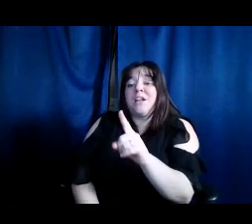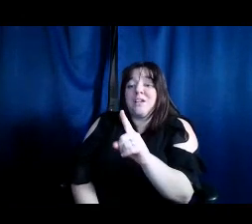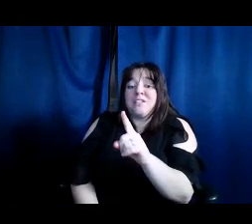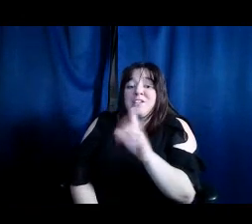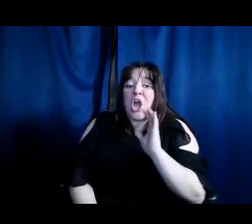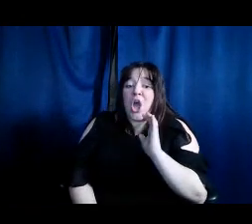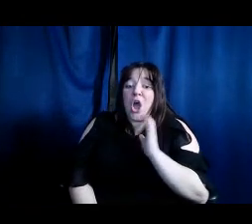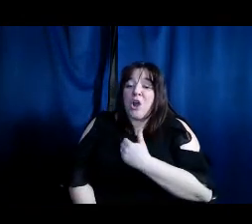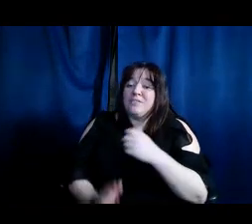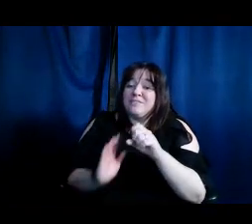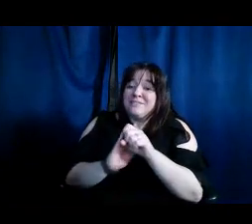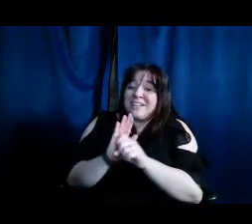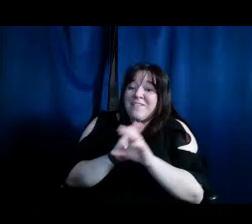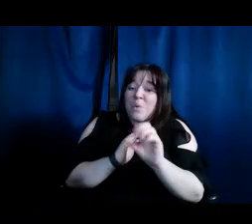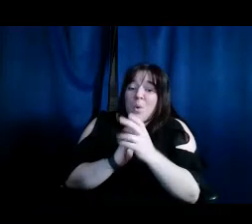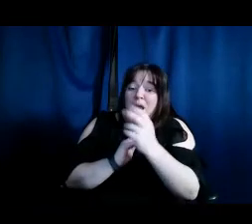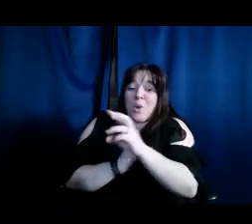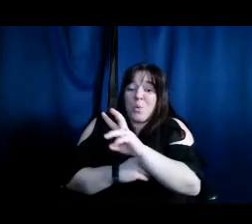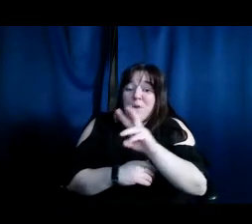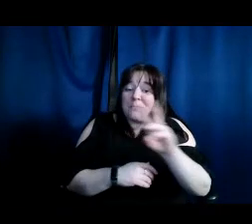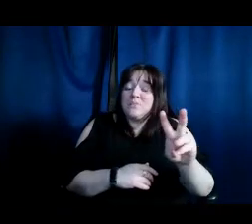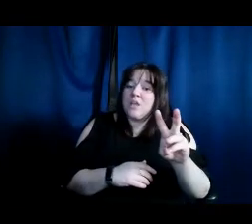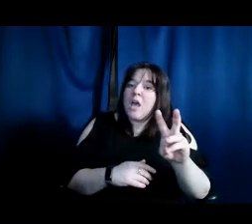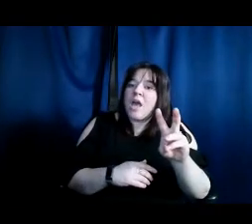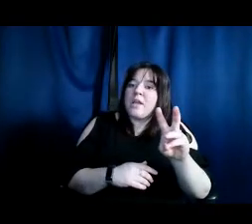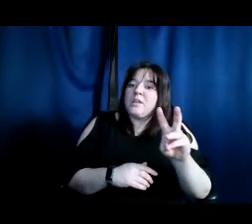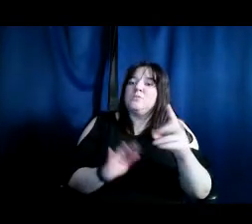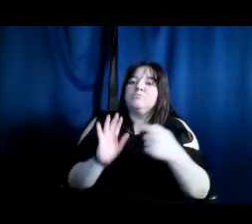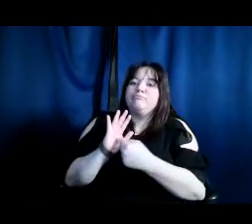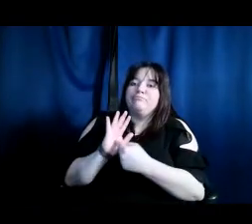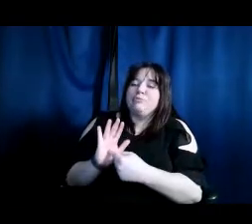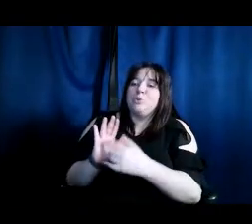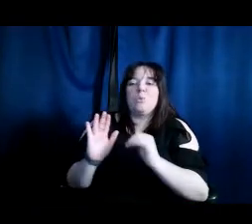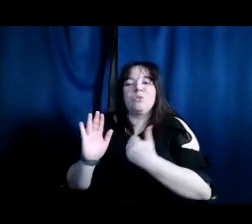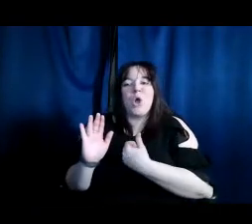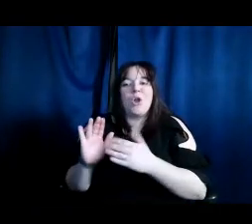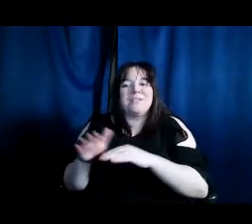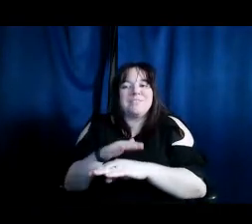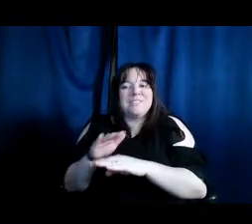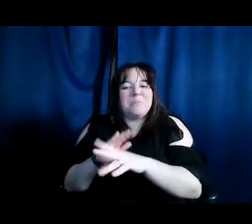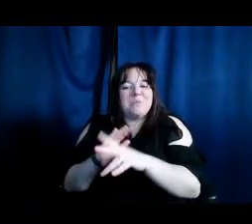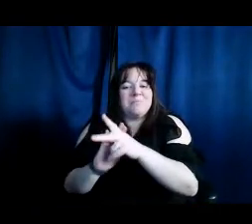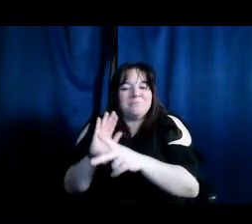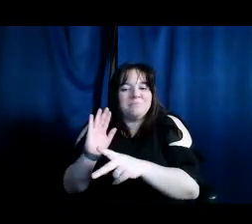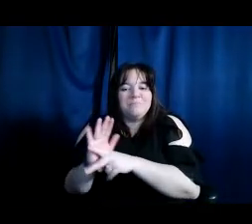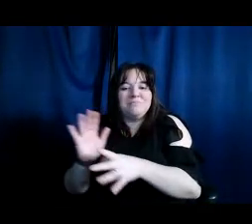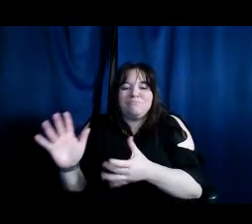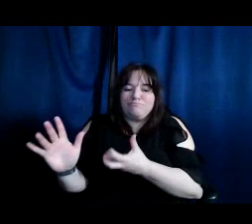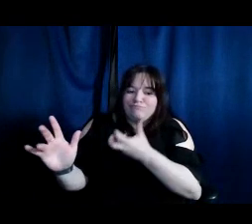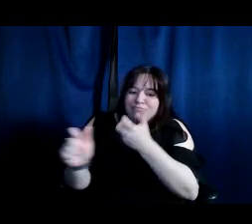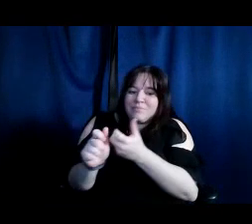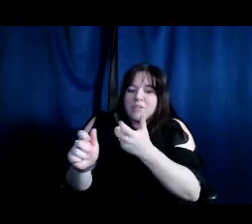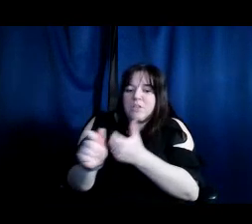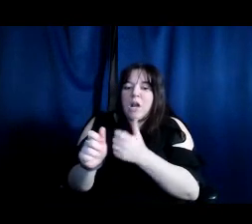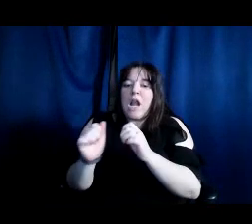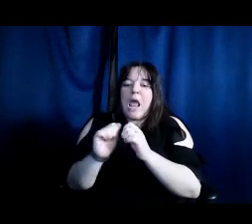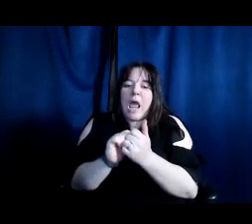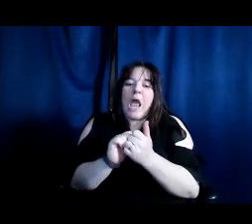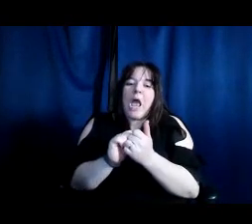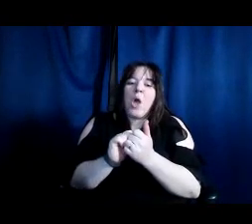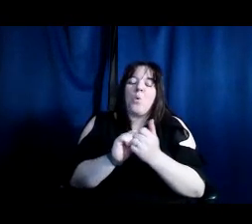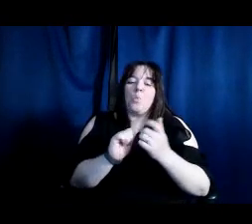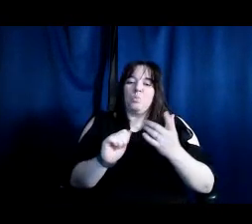content accessibility guidelines, the update to requirements, and a statement on how compliance is ensured.